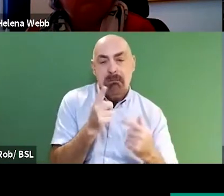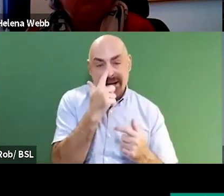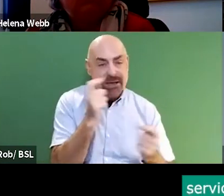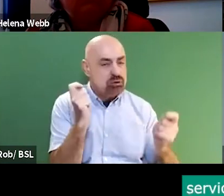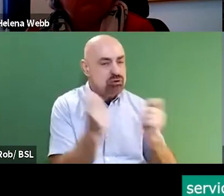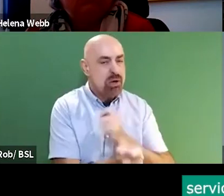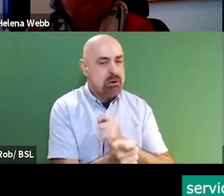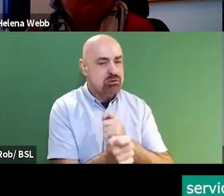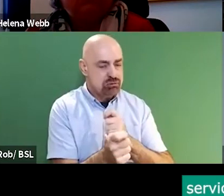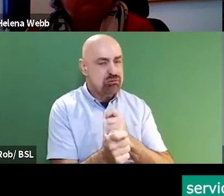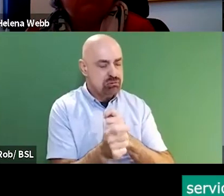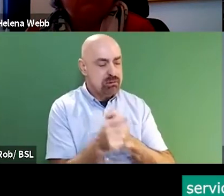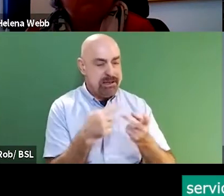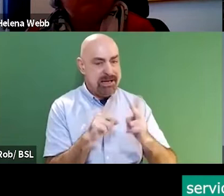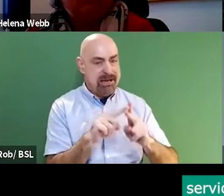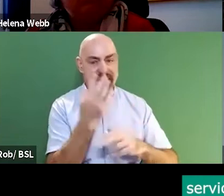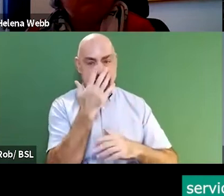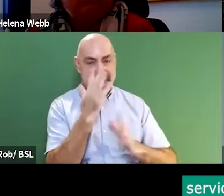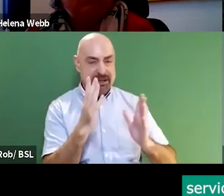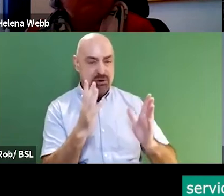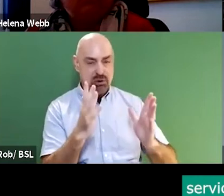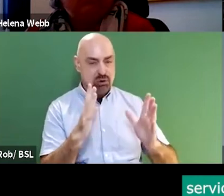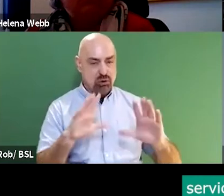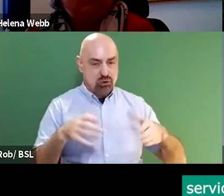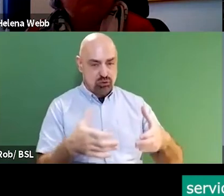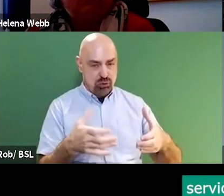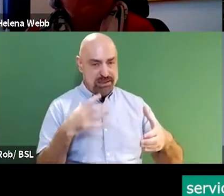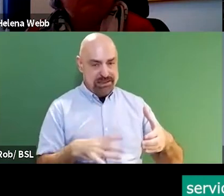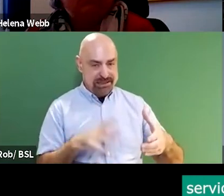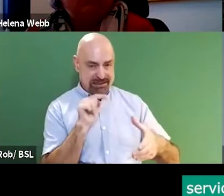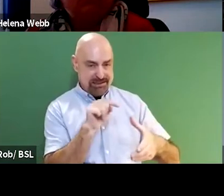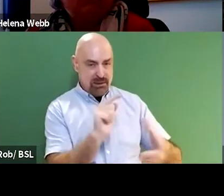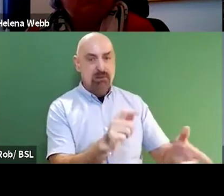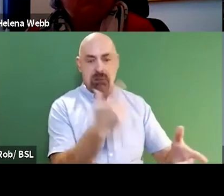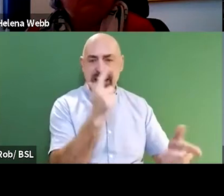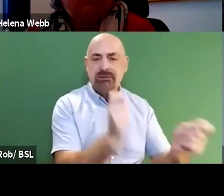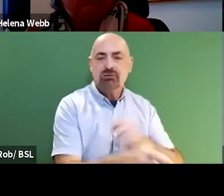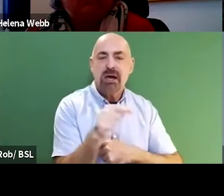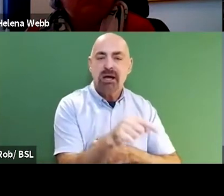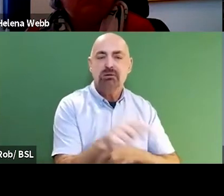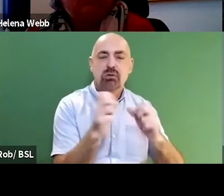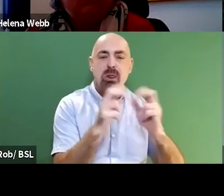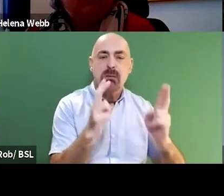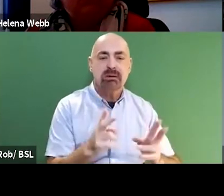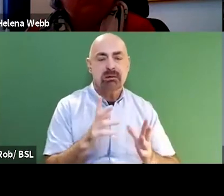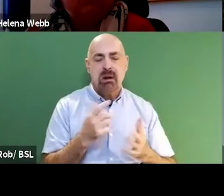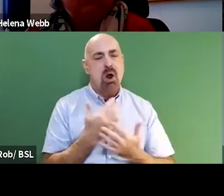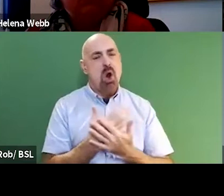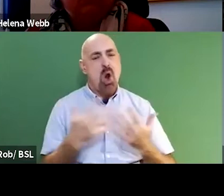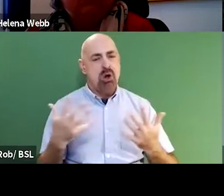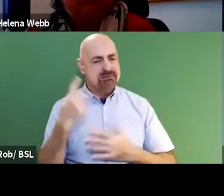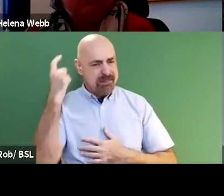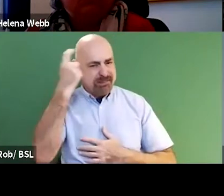needs of whatever service or age group or community group was perhaps using them. So there was a lot of